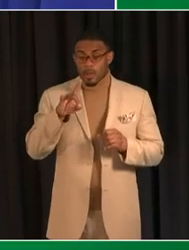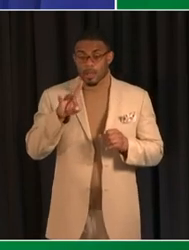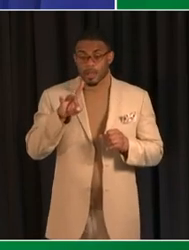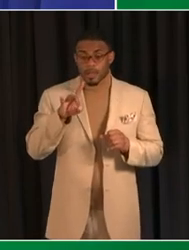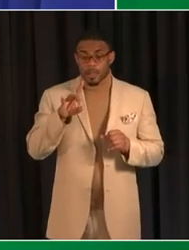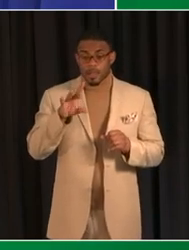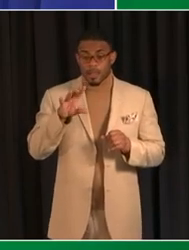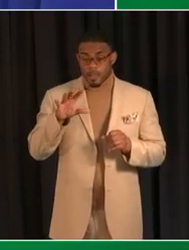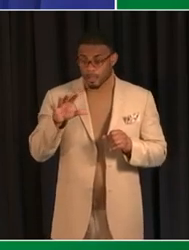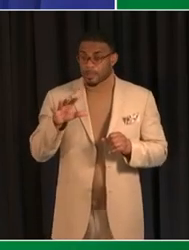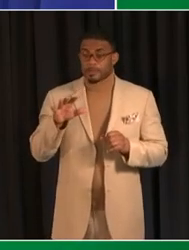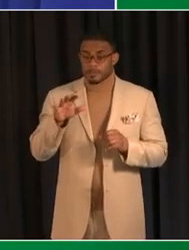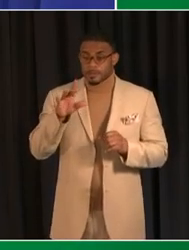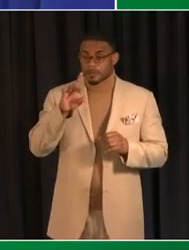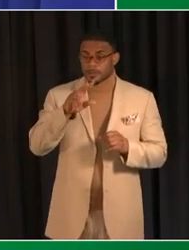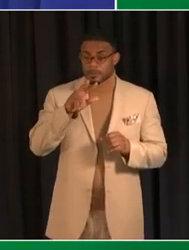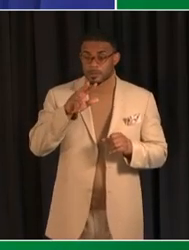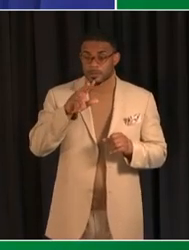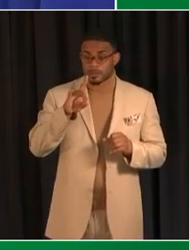call